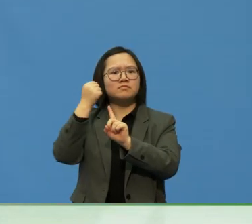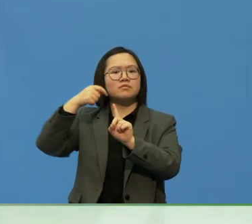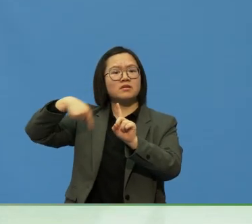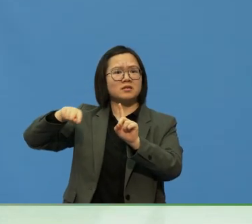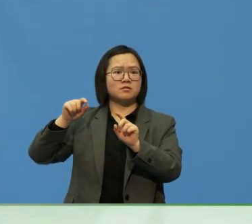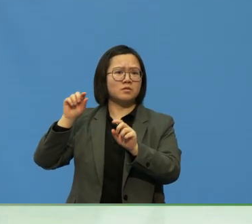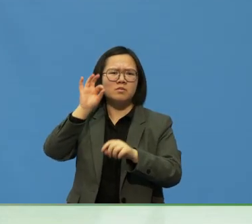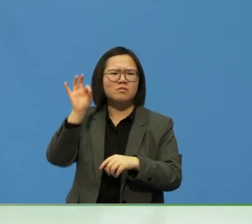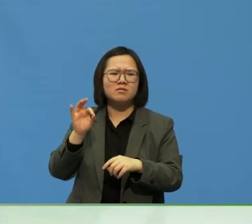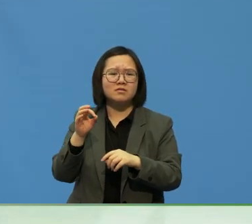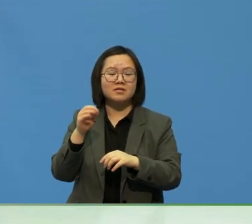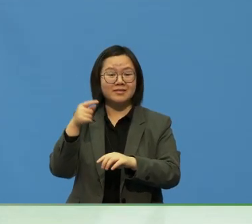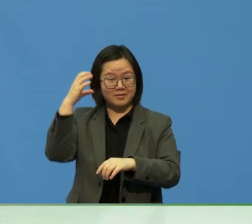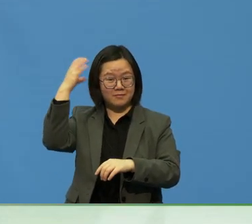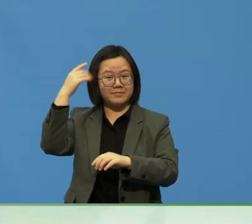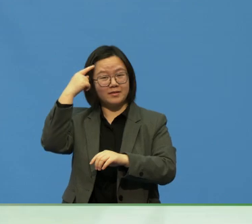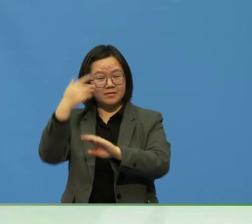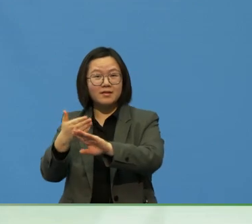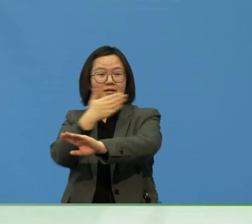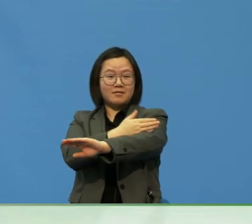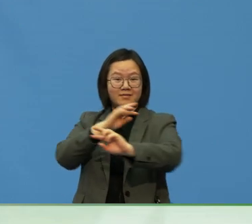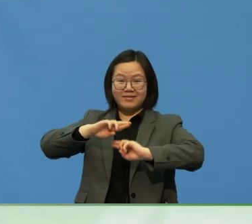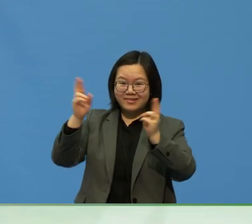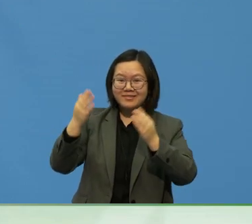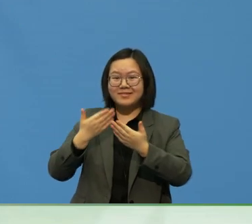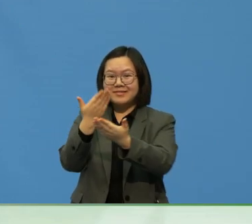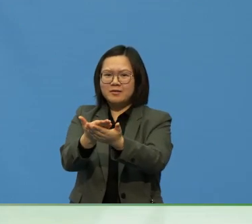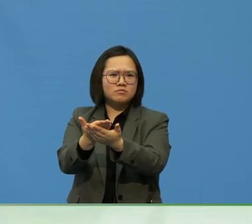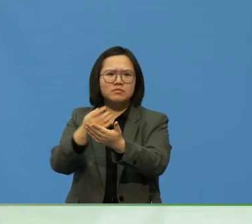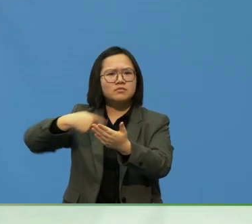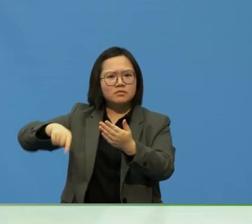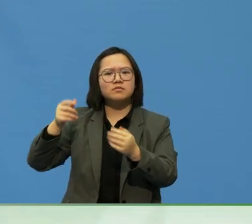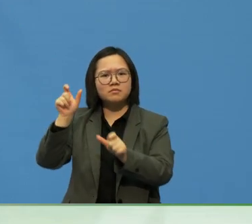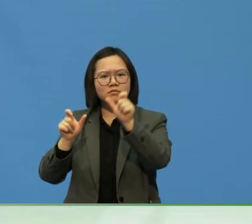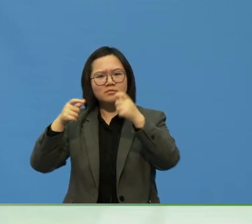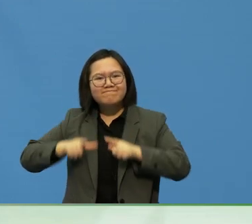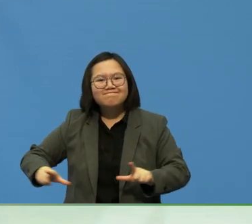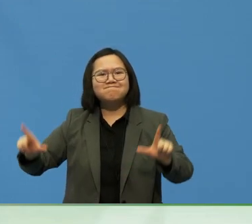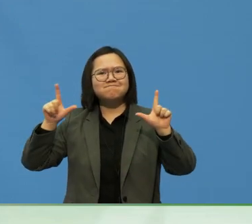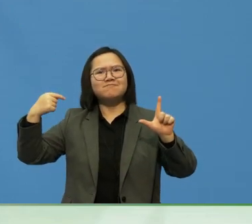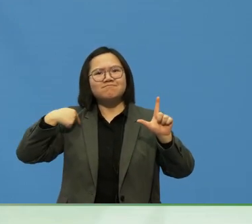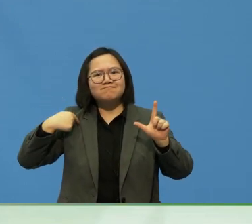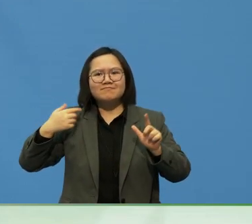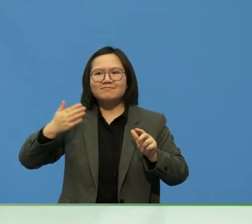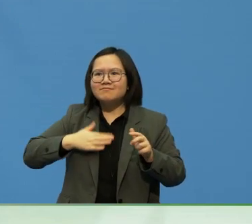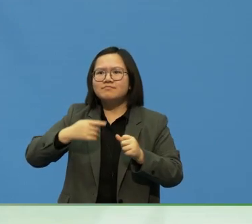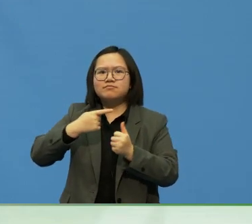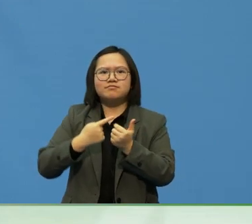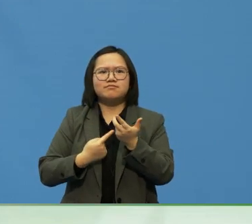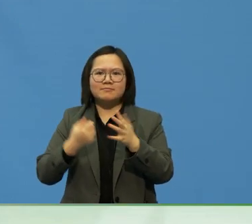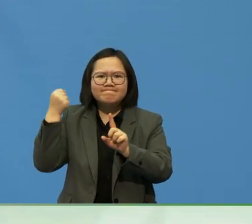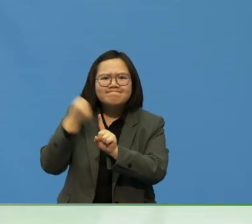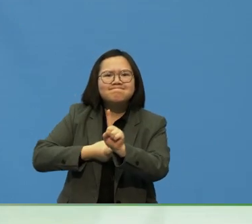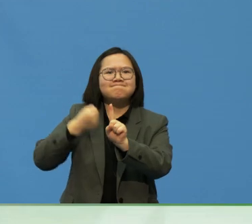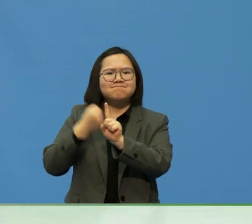And one example that I think is really important is when we patriated our Constitution in 1982